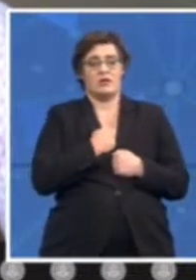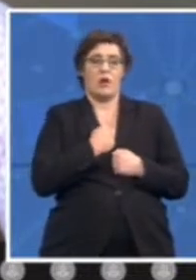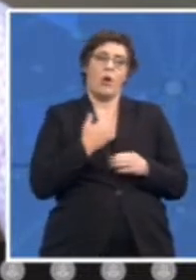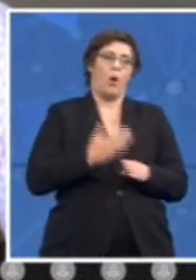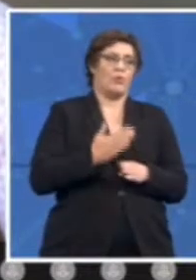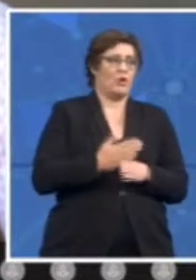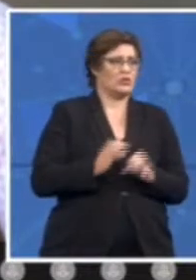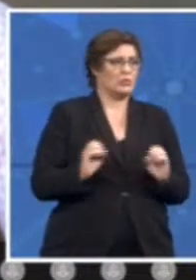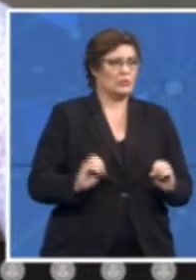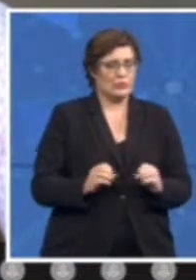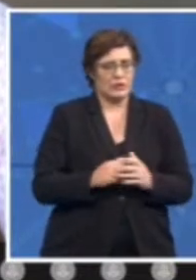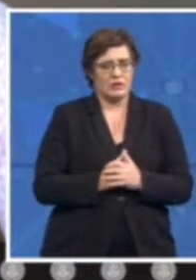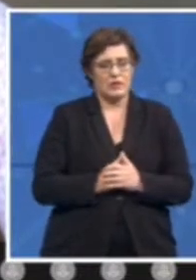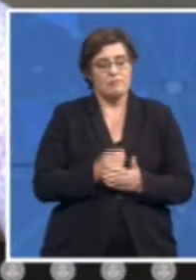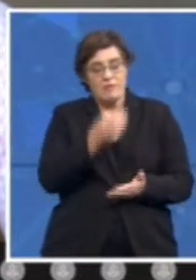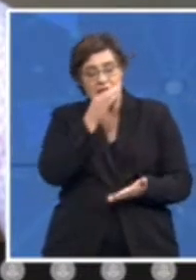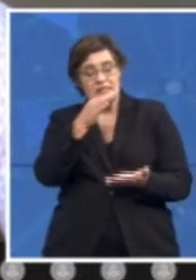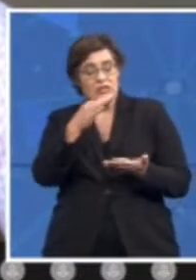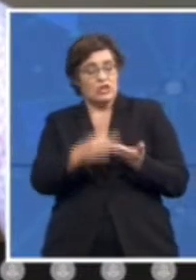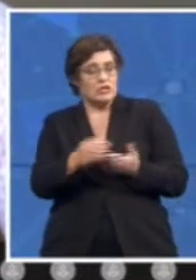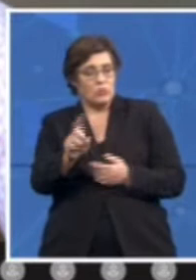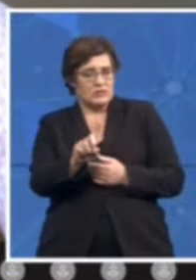you contact SABC,